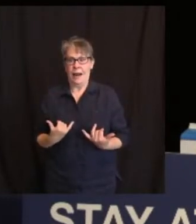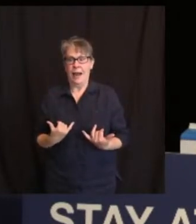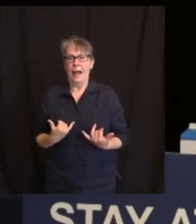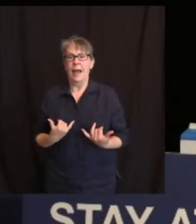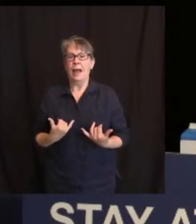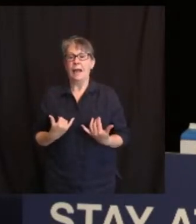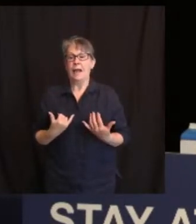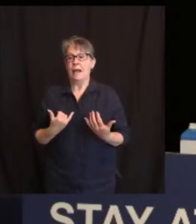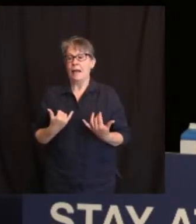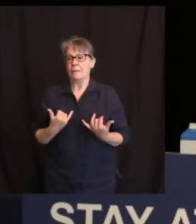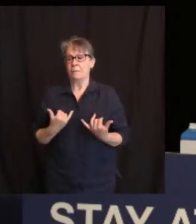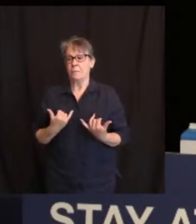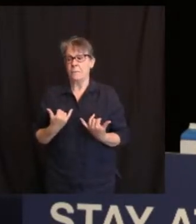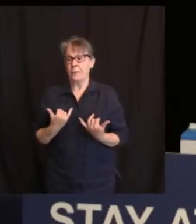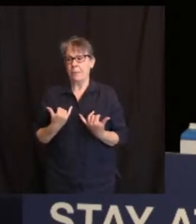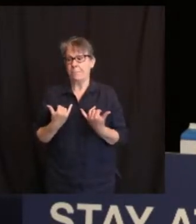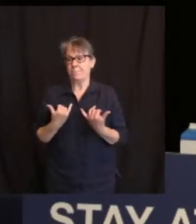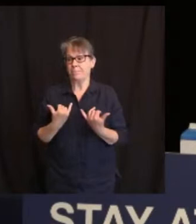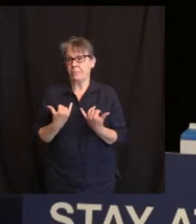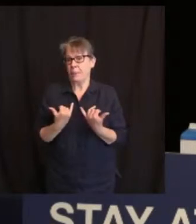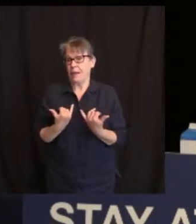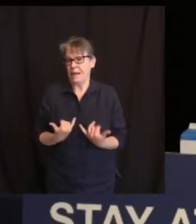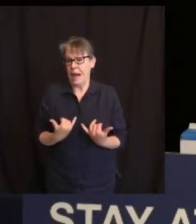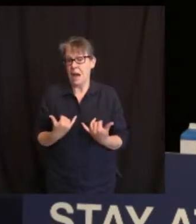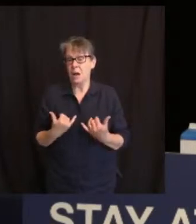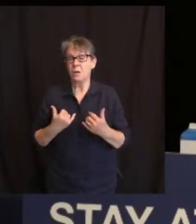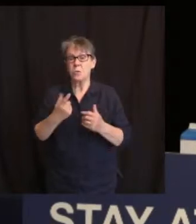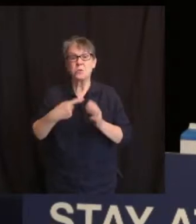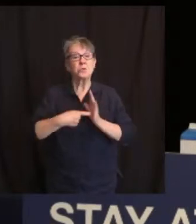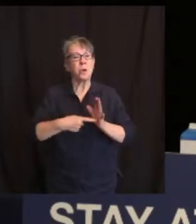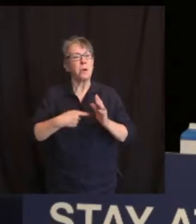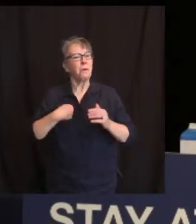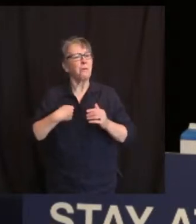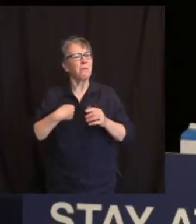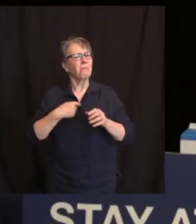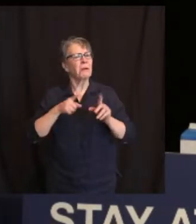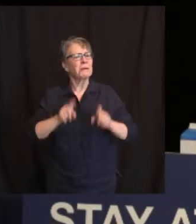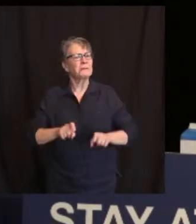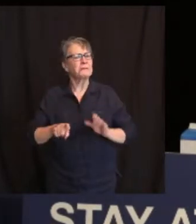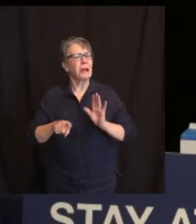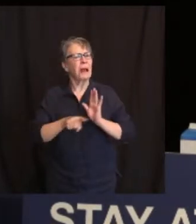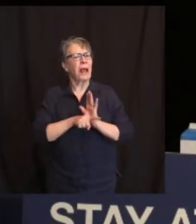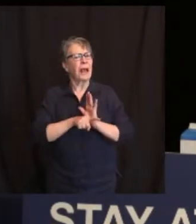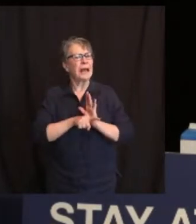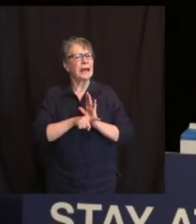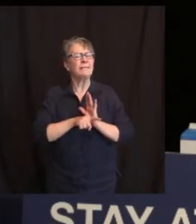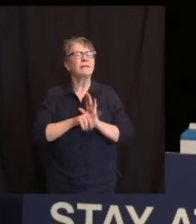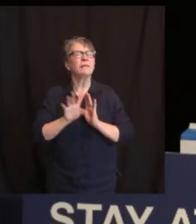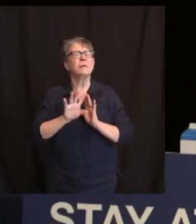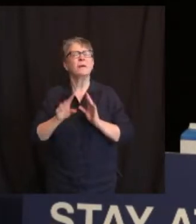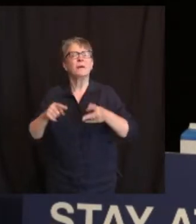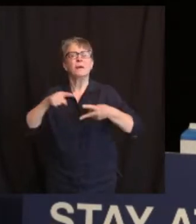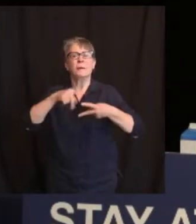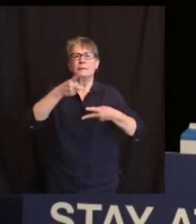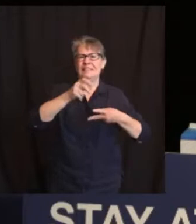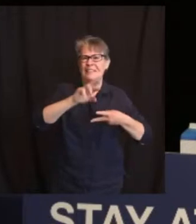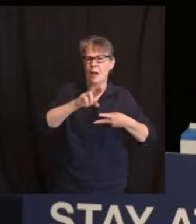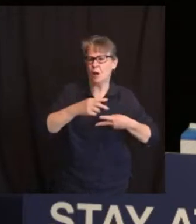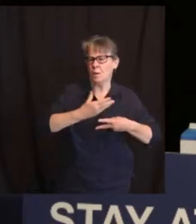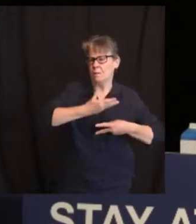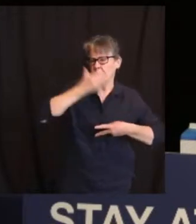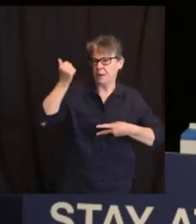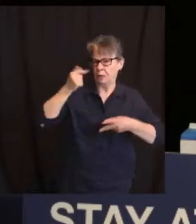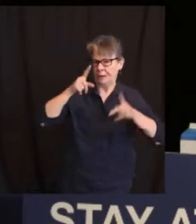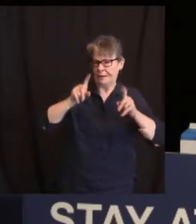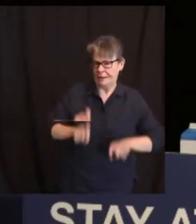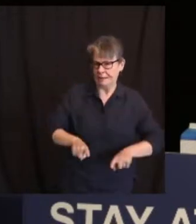think that they certainly play a role, and we're learning more as more of these tests come online. At this point, as to whether we'd be